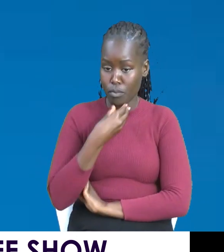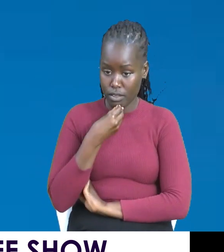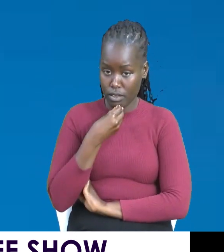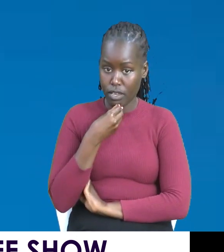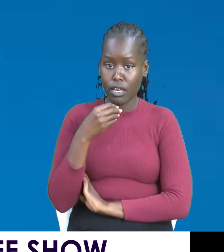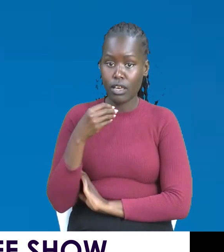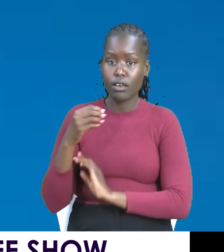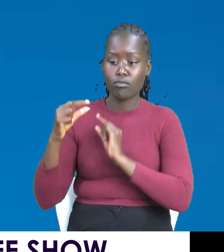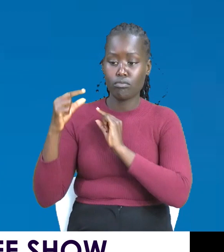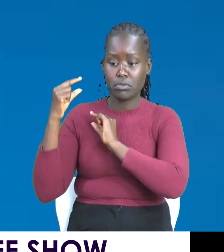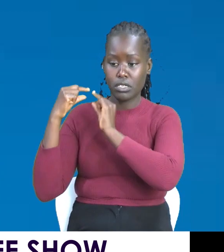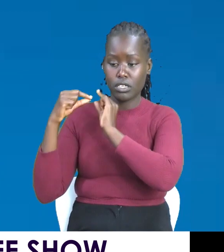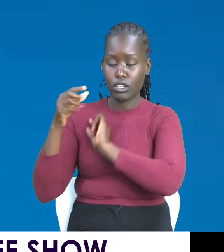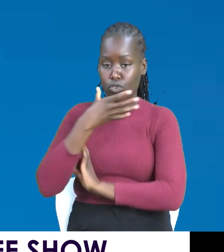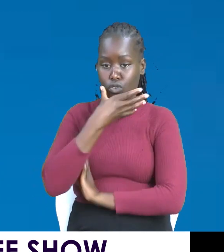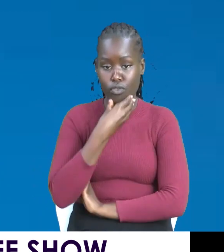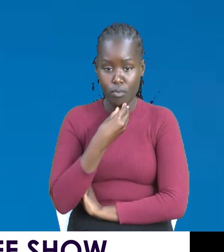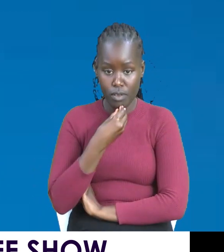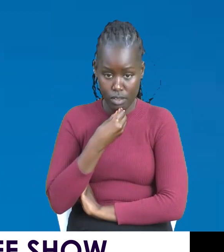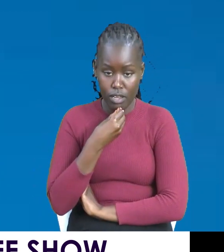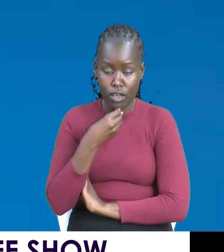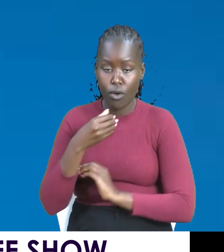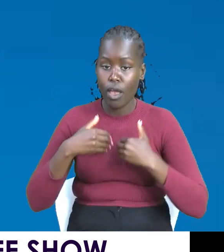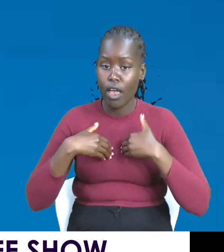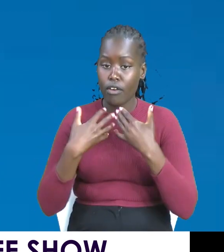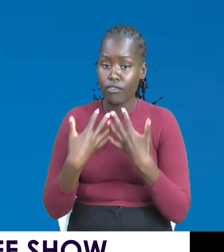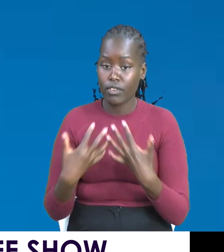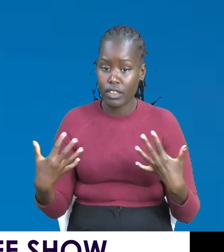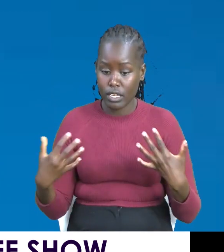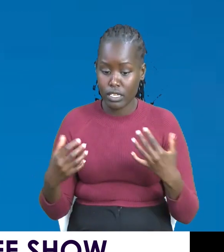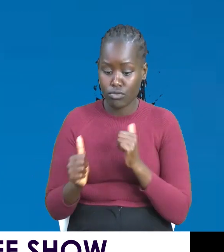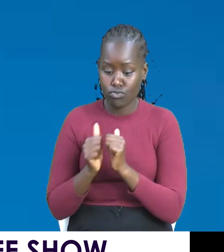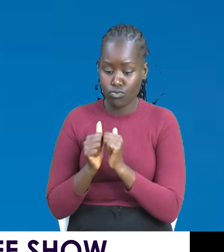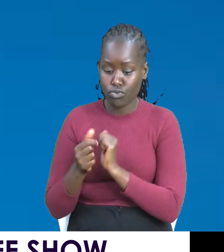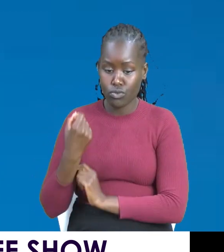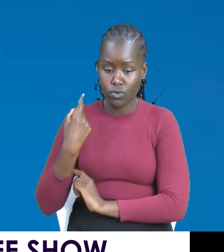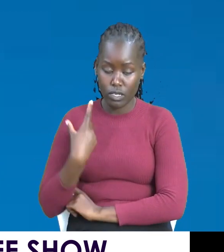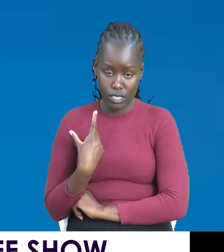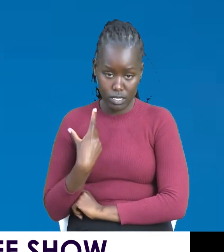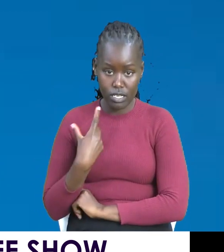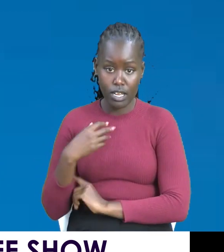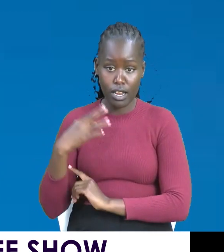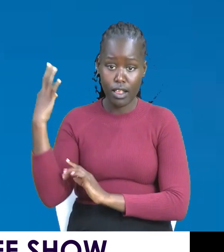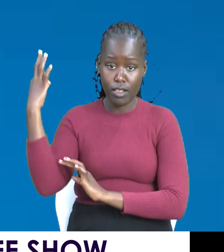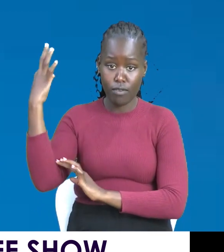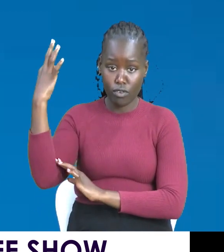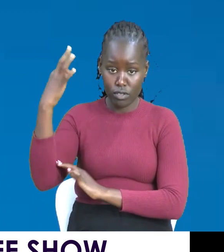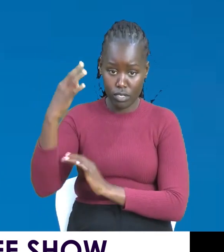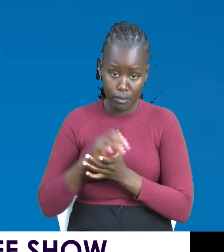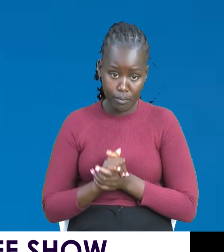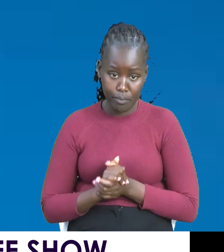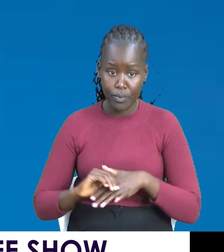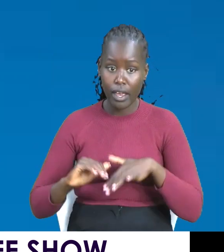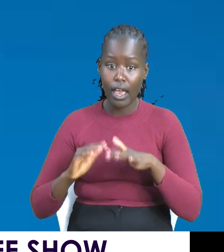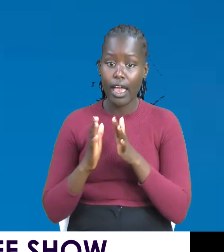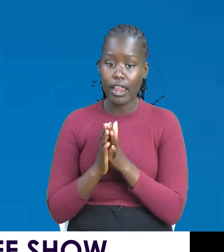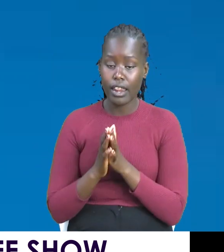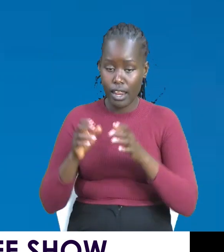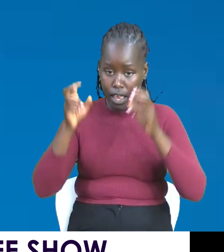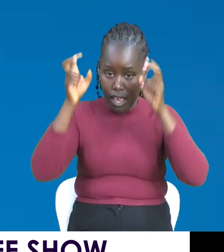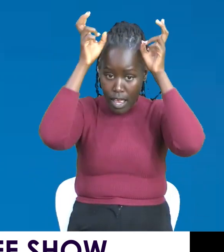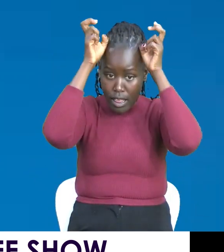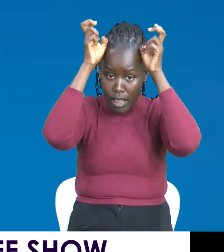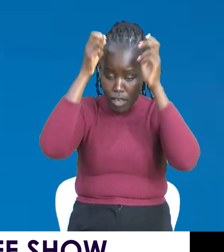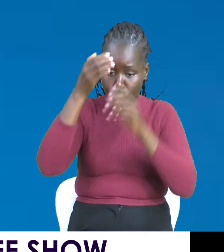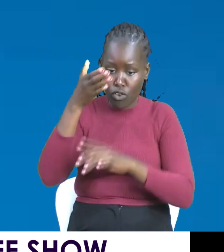in the genetics of a man. There are things that you understand were in the future. And evil